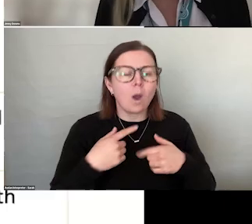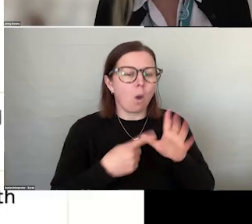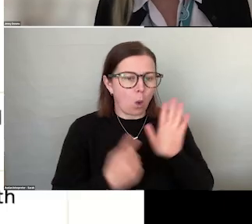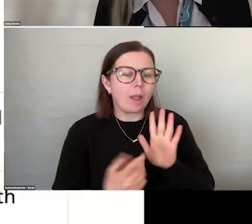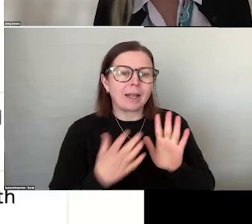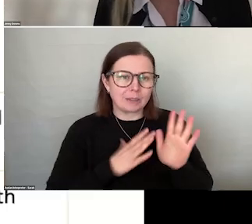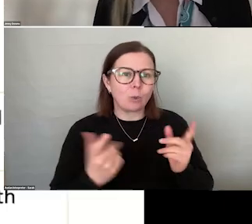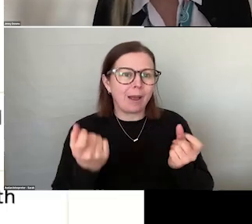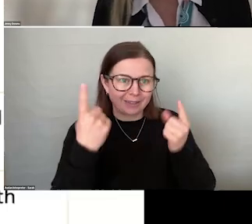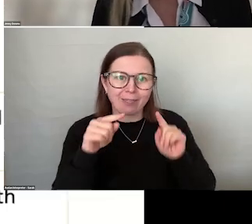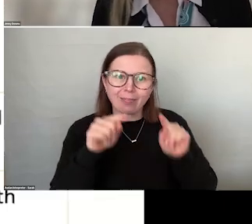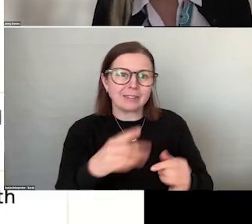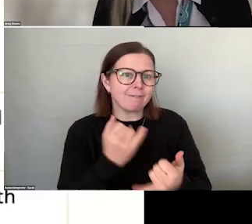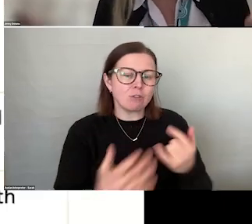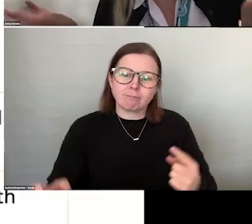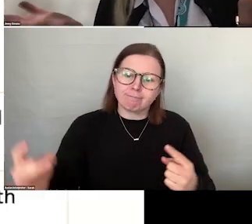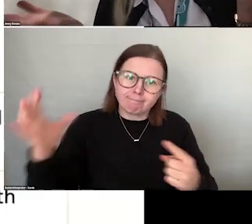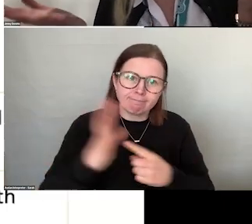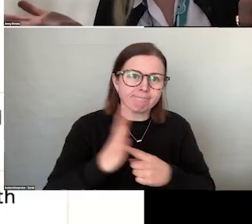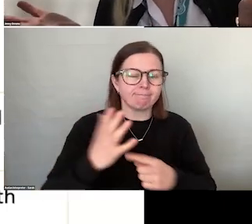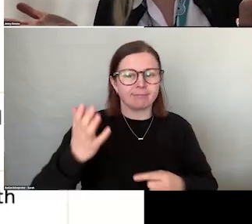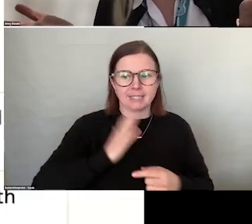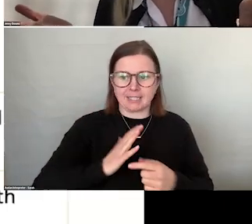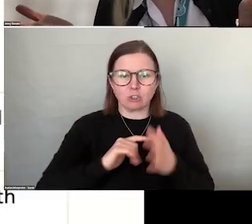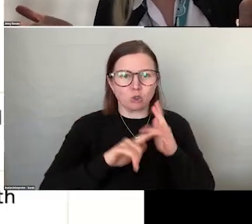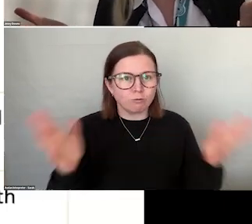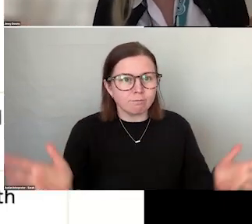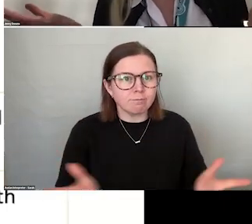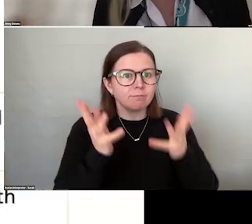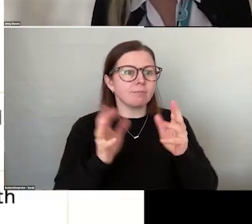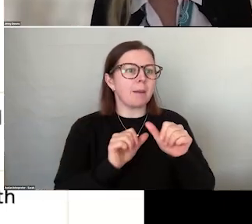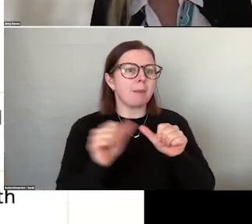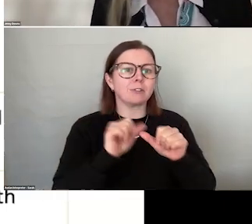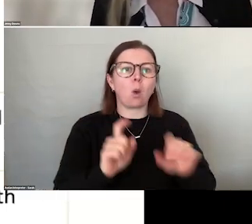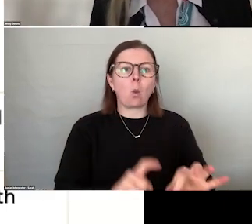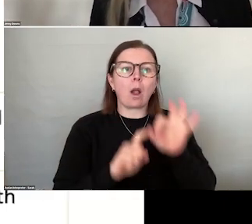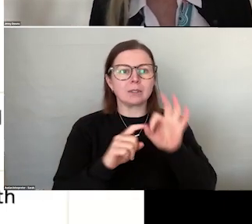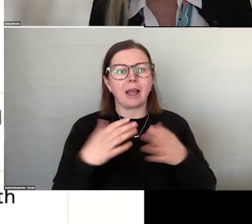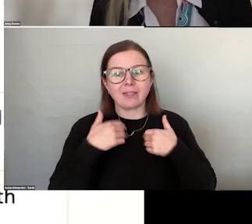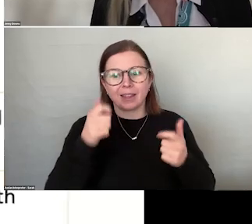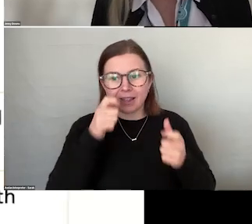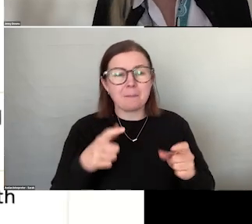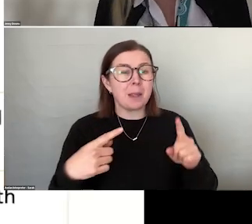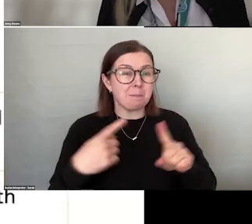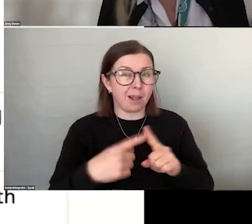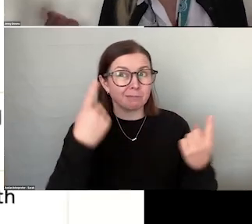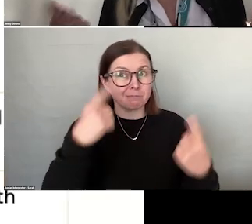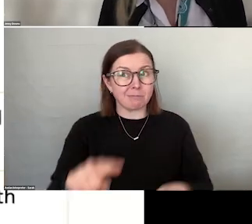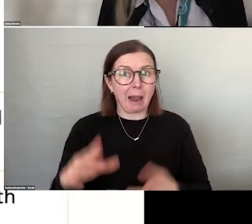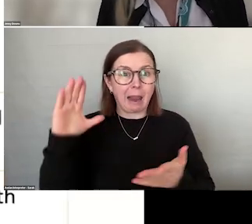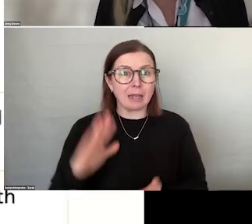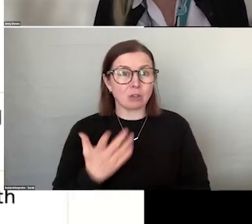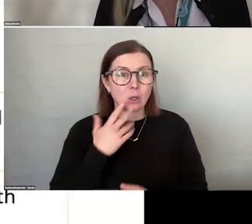this is such a critical need to build the quality of healthcare, and probably at less cost. So